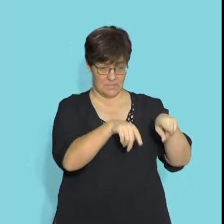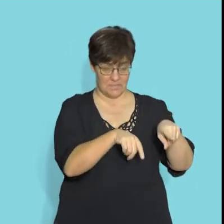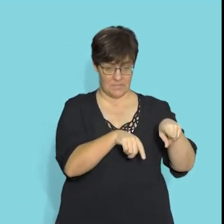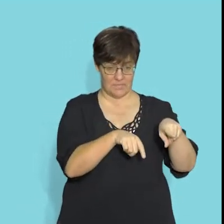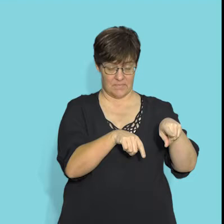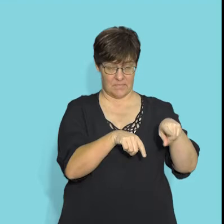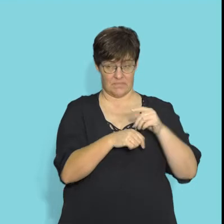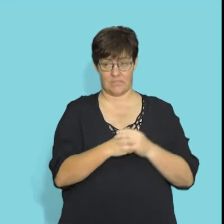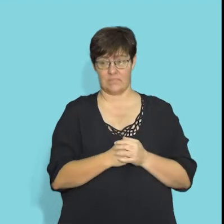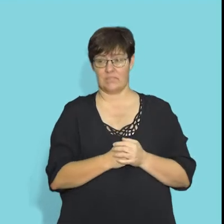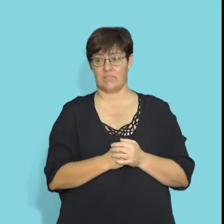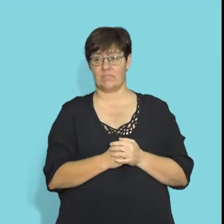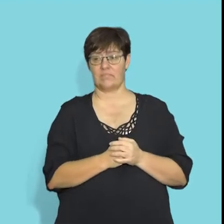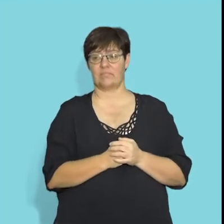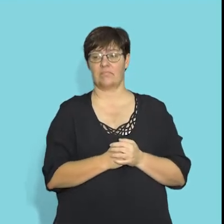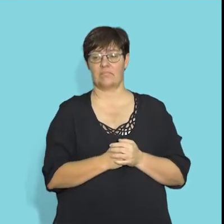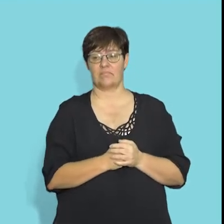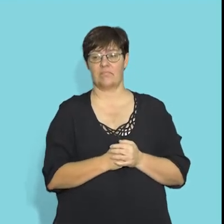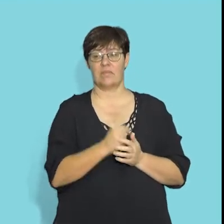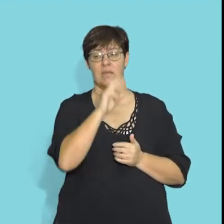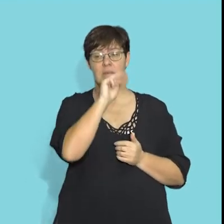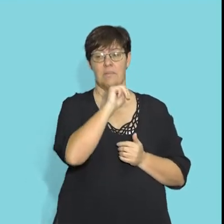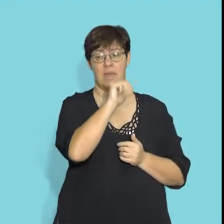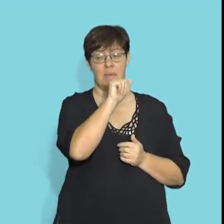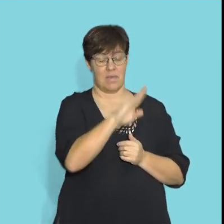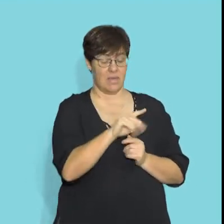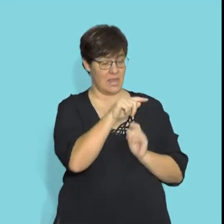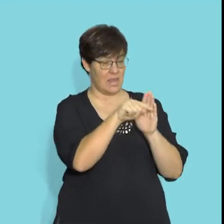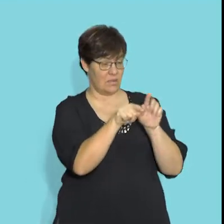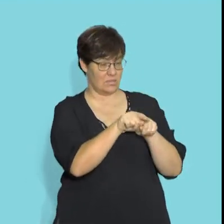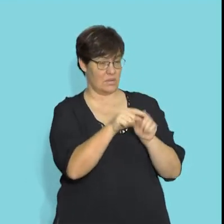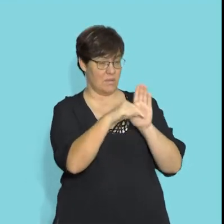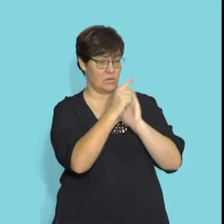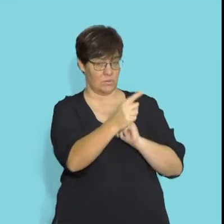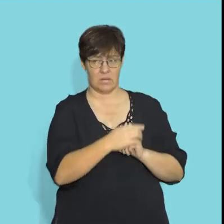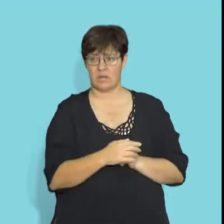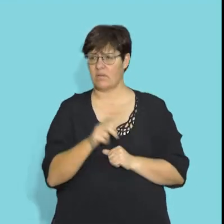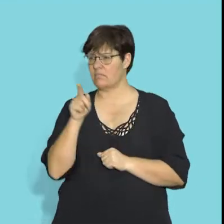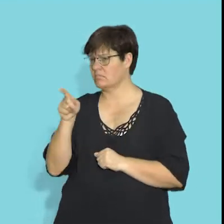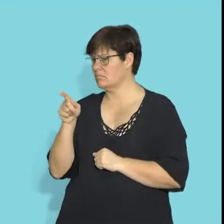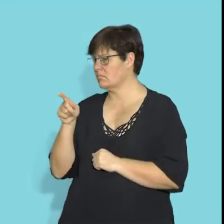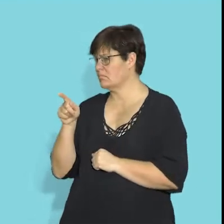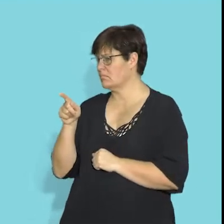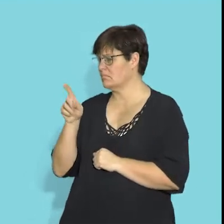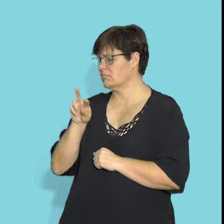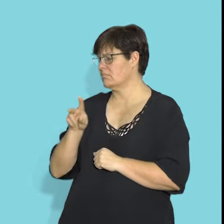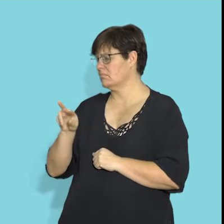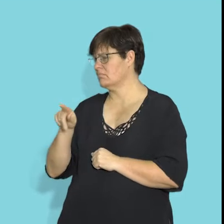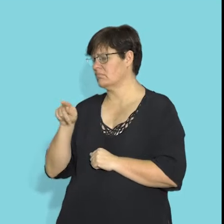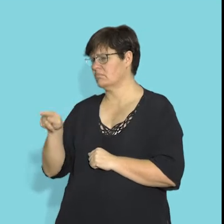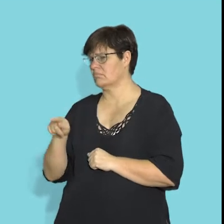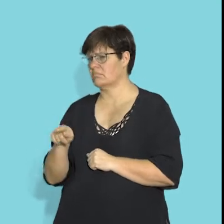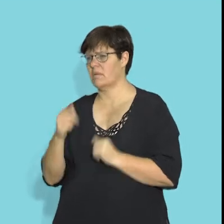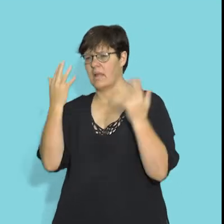gradient of the first 2 points is minus 1, all right. But if I look at the gradient of the next 2 points,